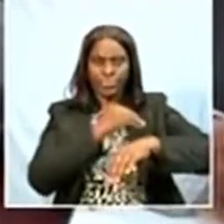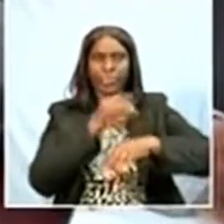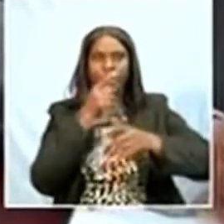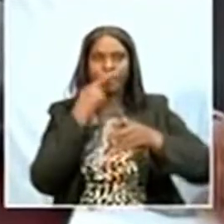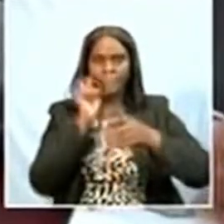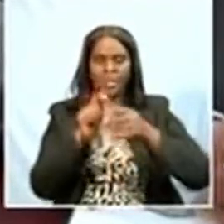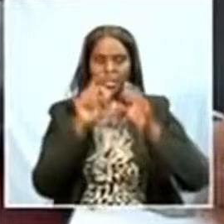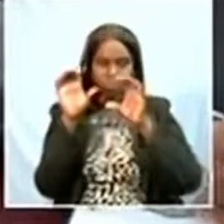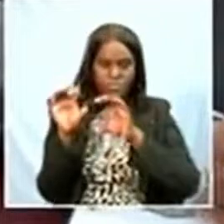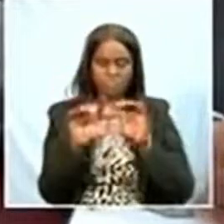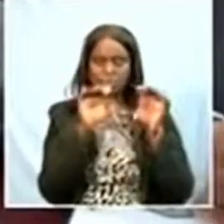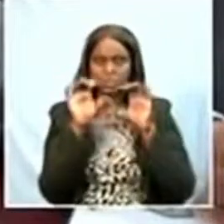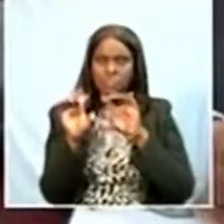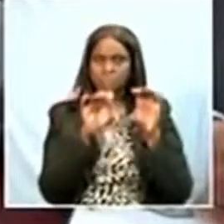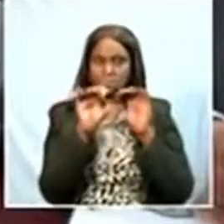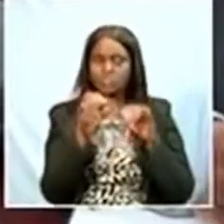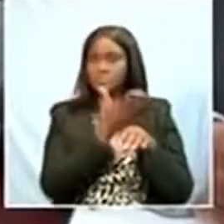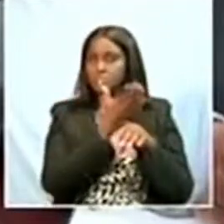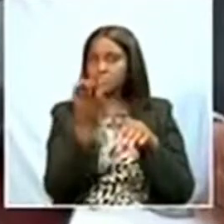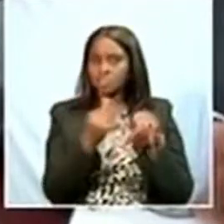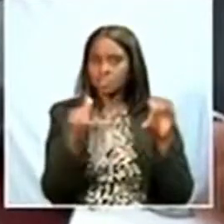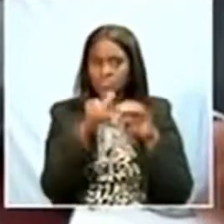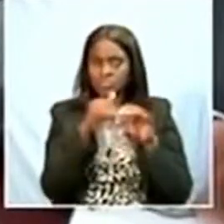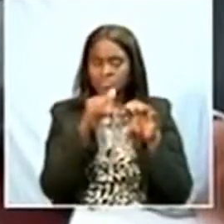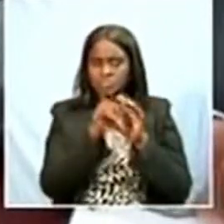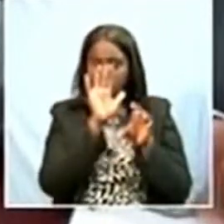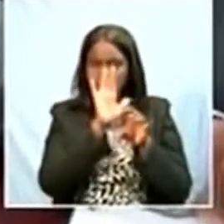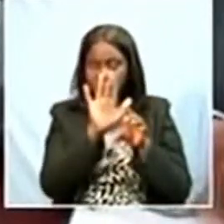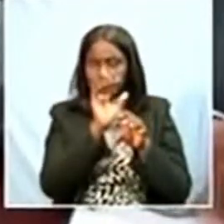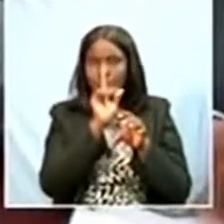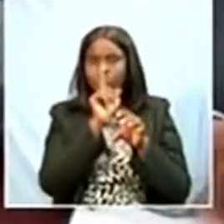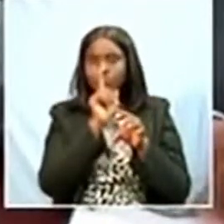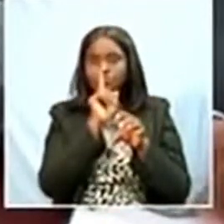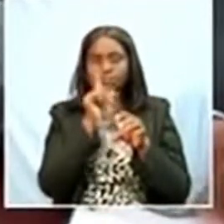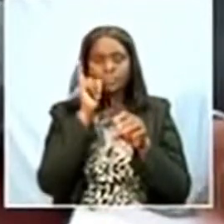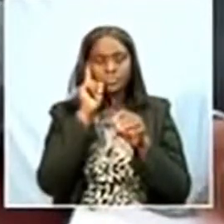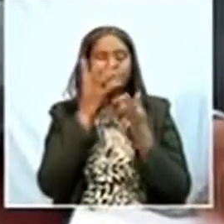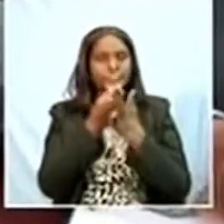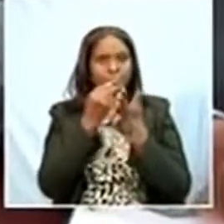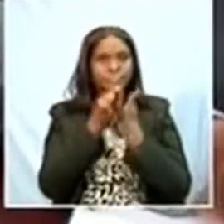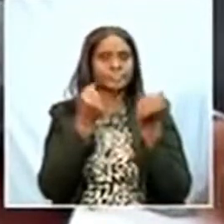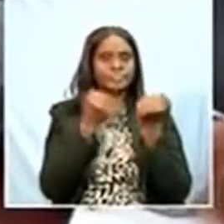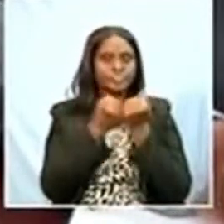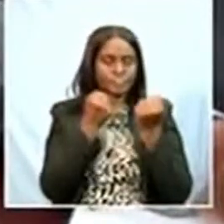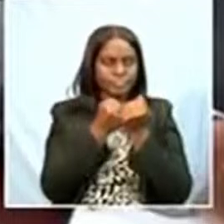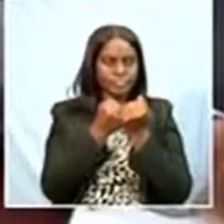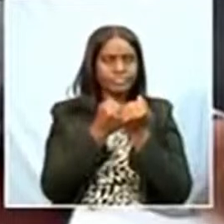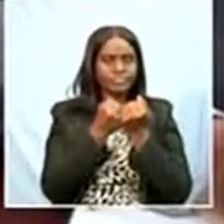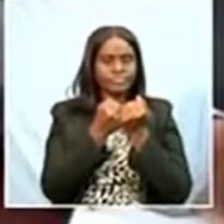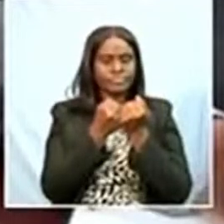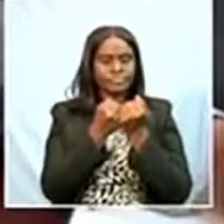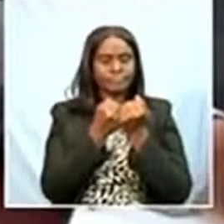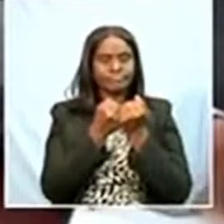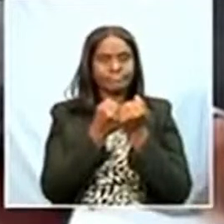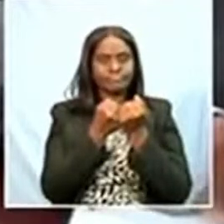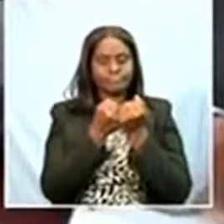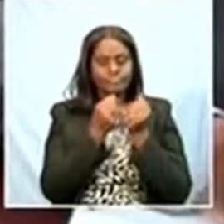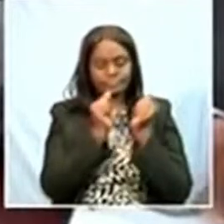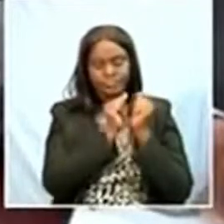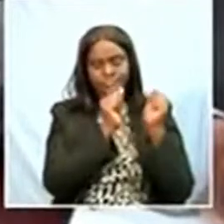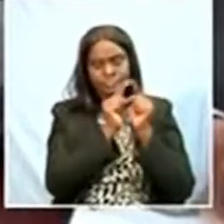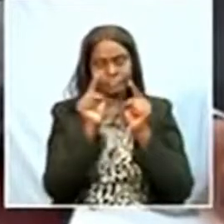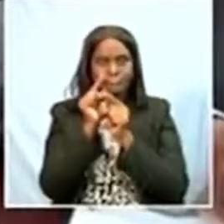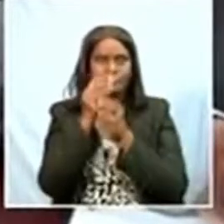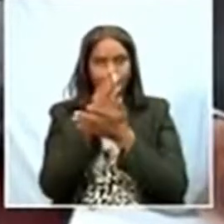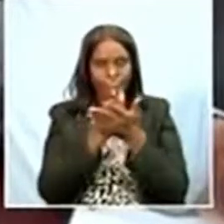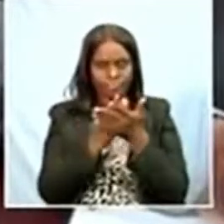done. These include of course financing to get going, and also